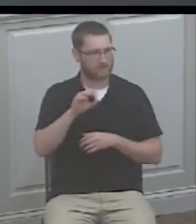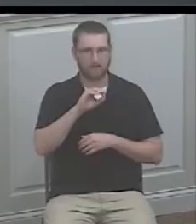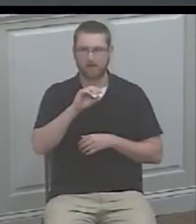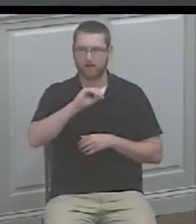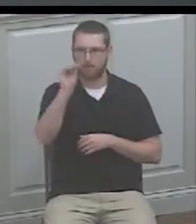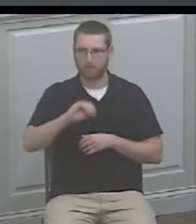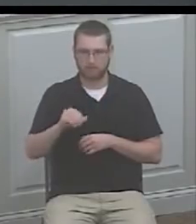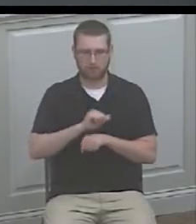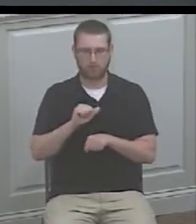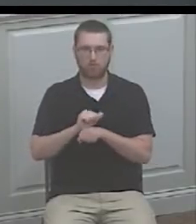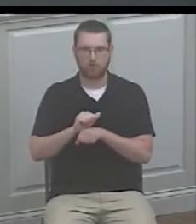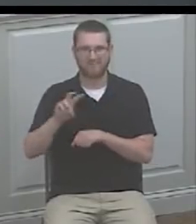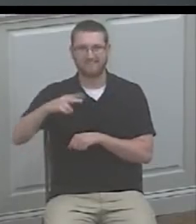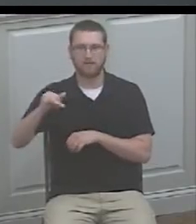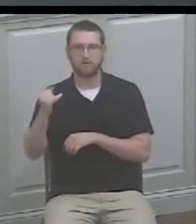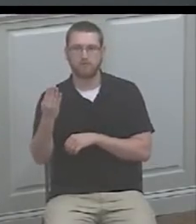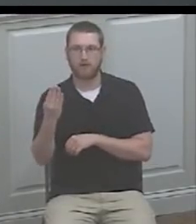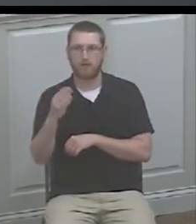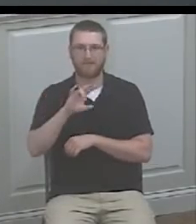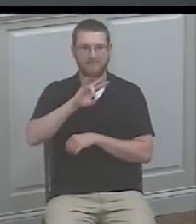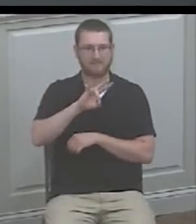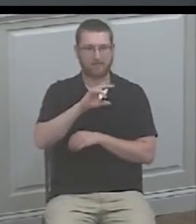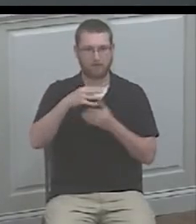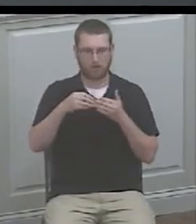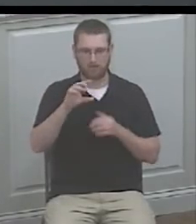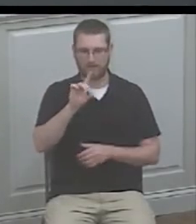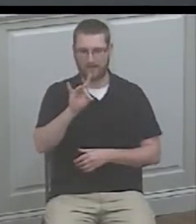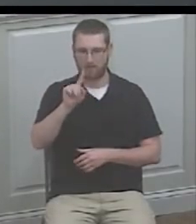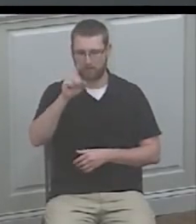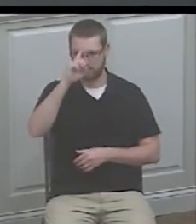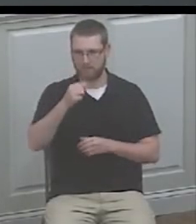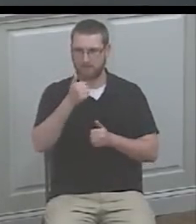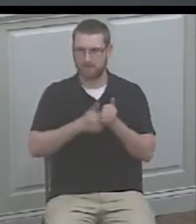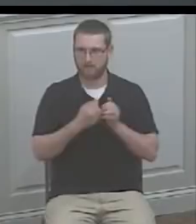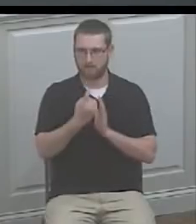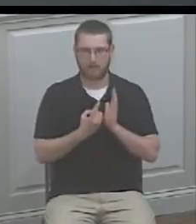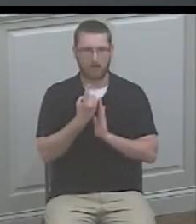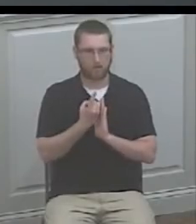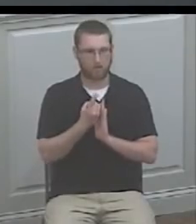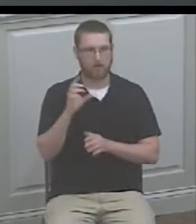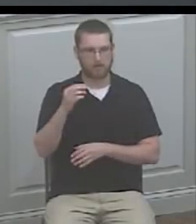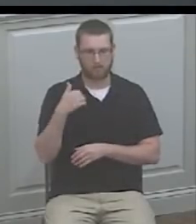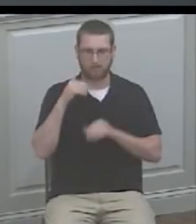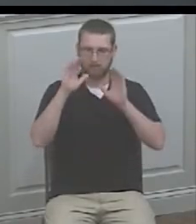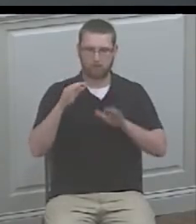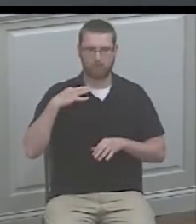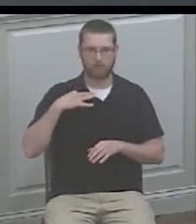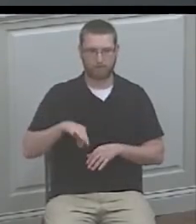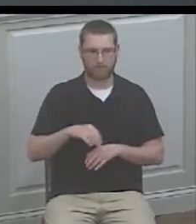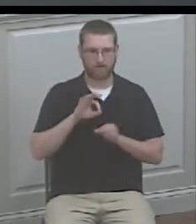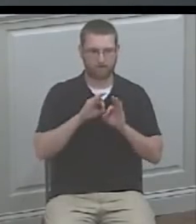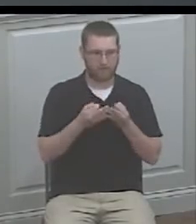second jobs to make ends meet at $7.81 an hour. Danville does offer an excellent benefits package that includes family medical and